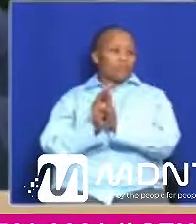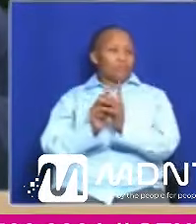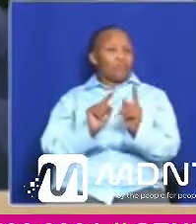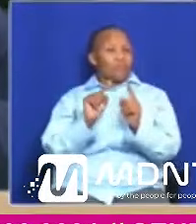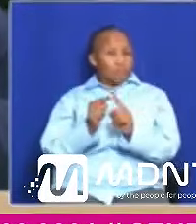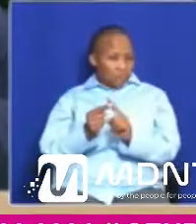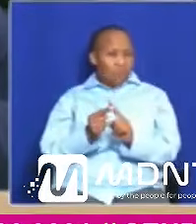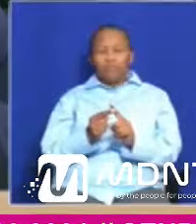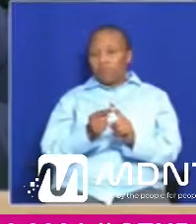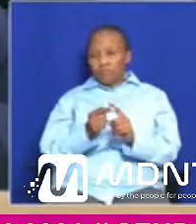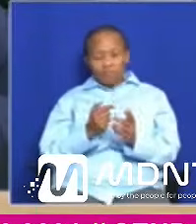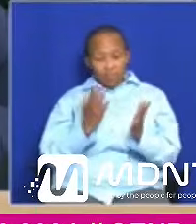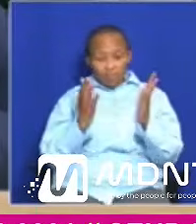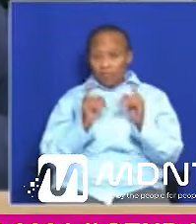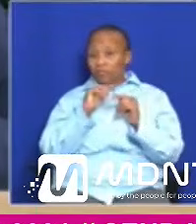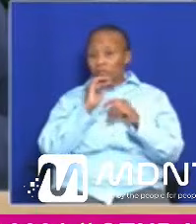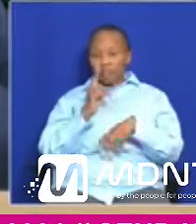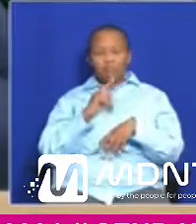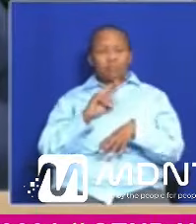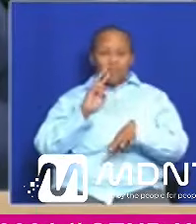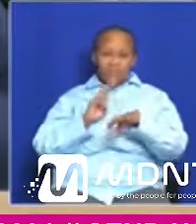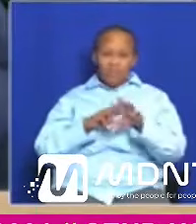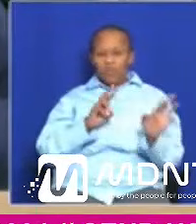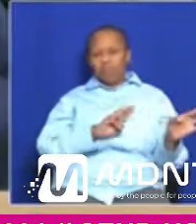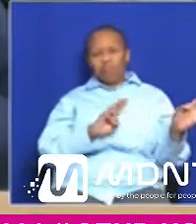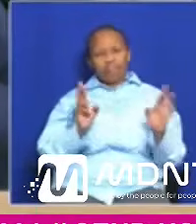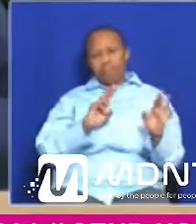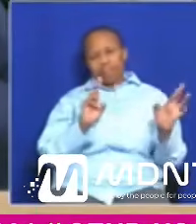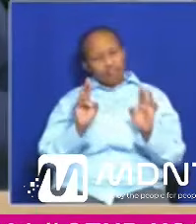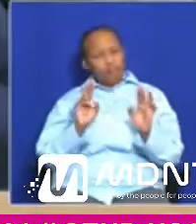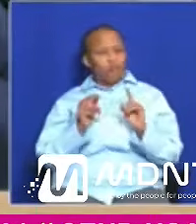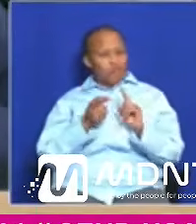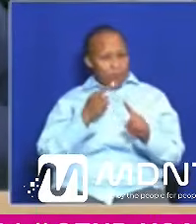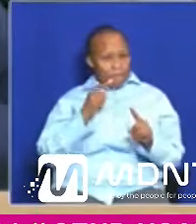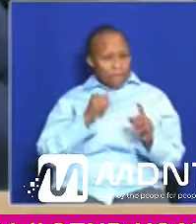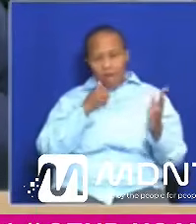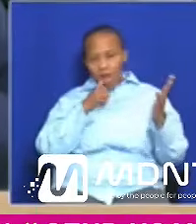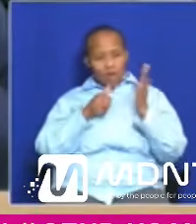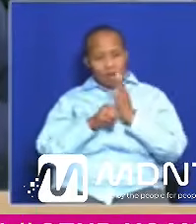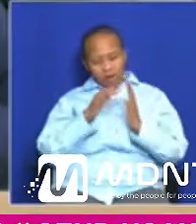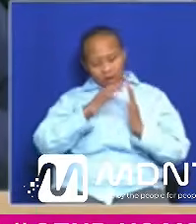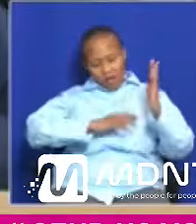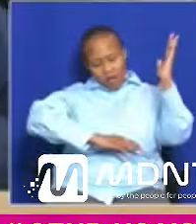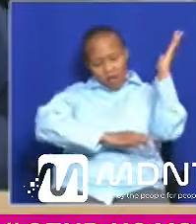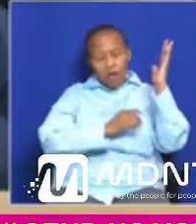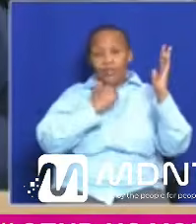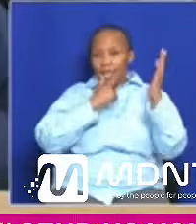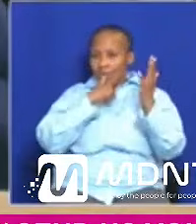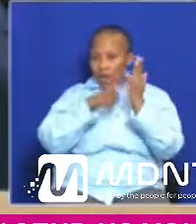have to make specific reference to this letter. This letter says this and that and that and that, and for that